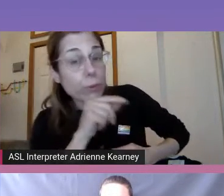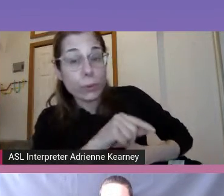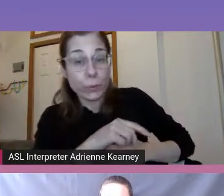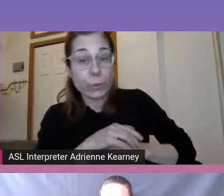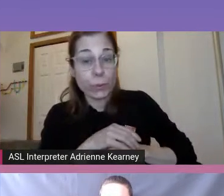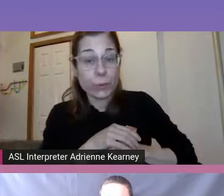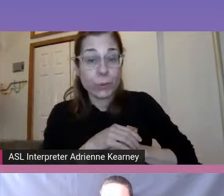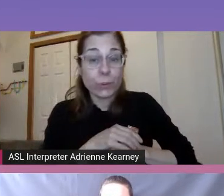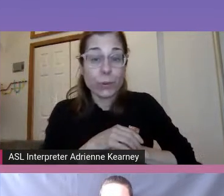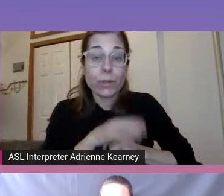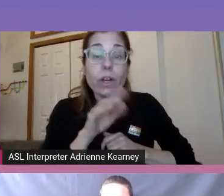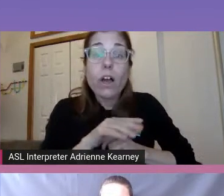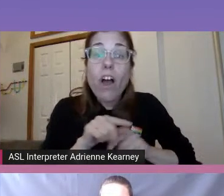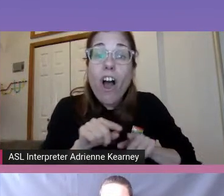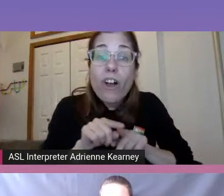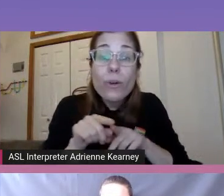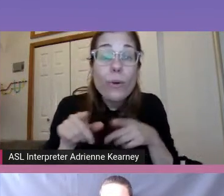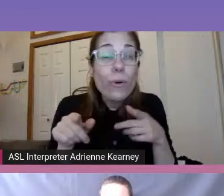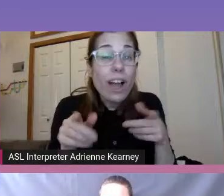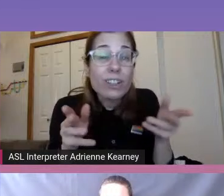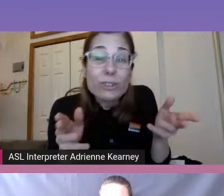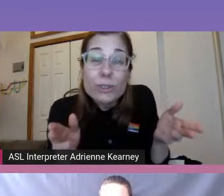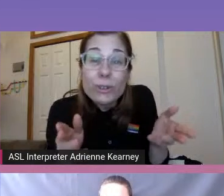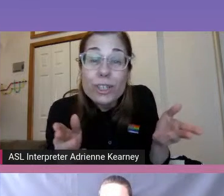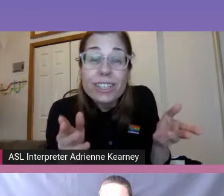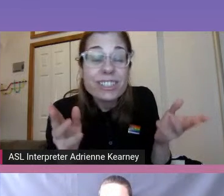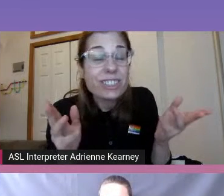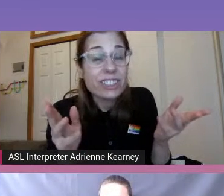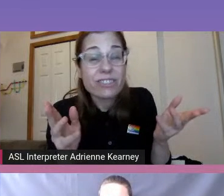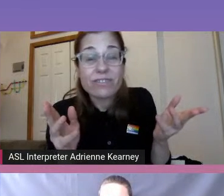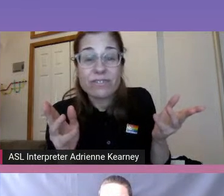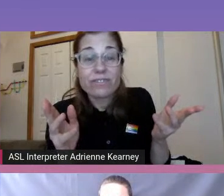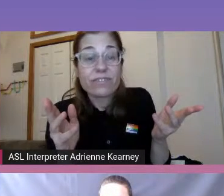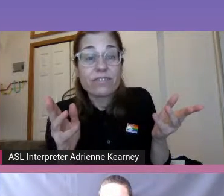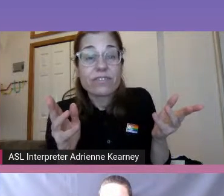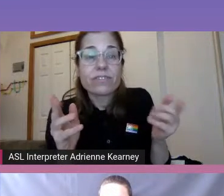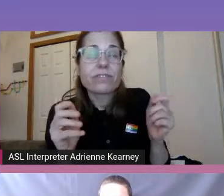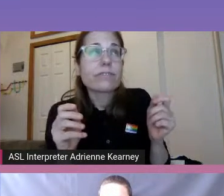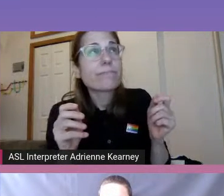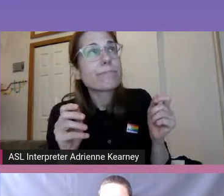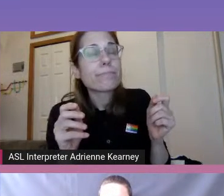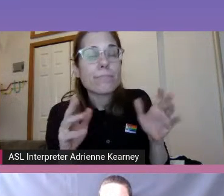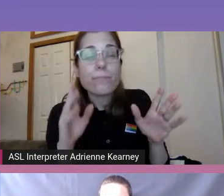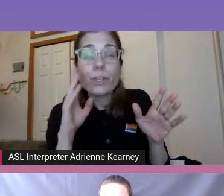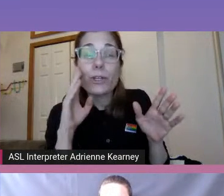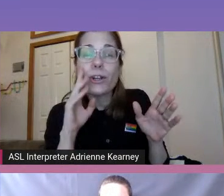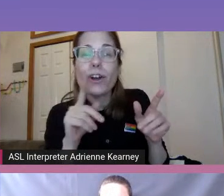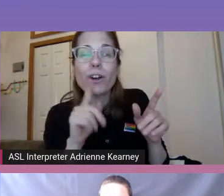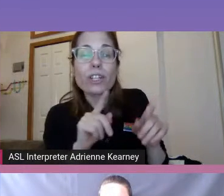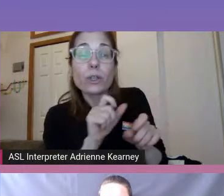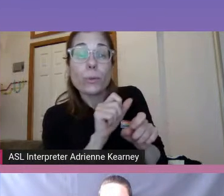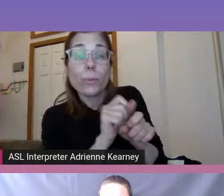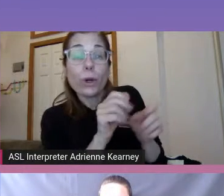And then I always encourage folks to like move beyond the transactional, which doesn't just mean